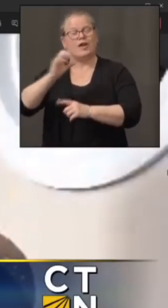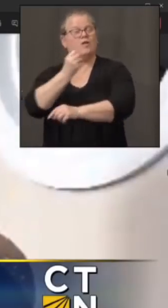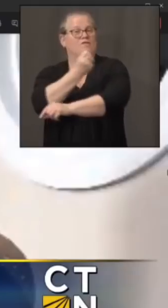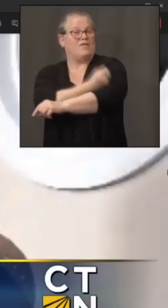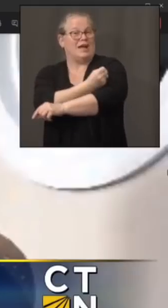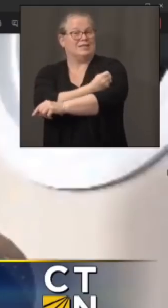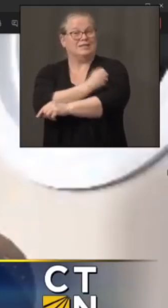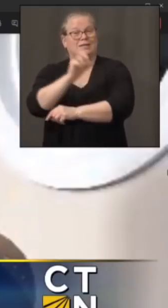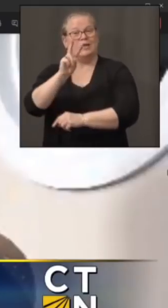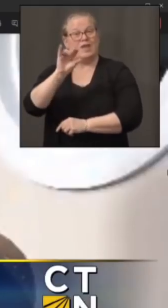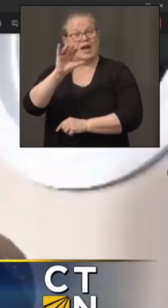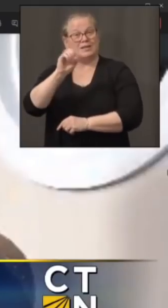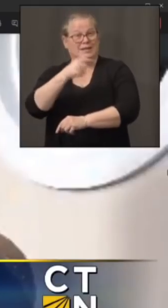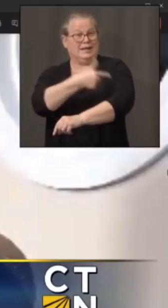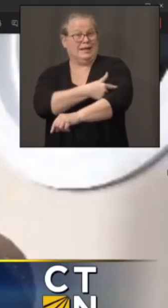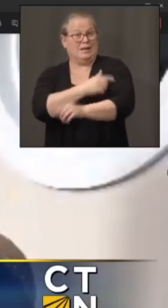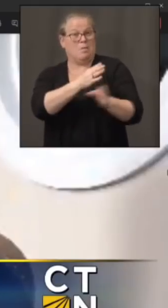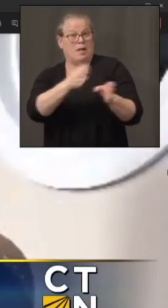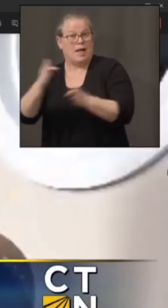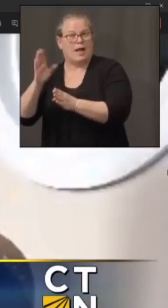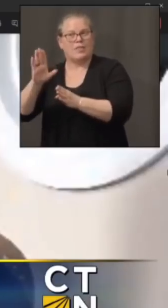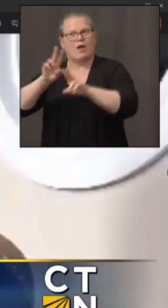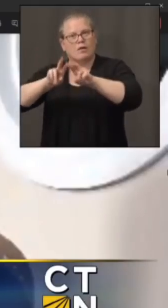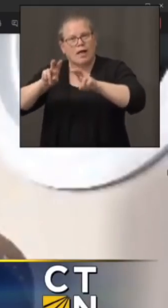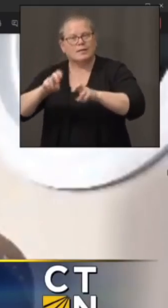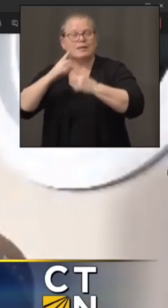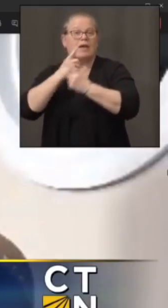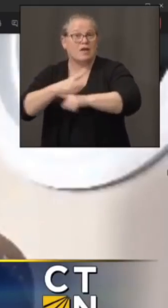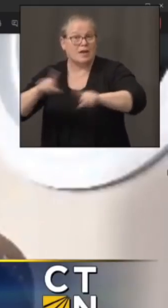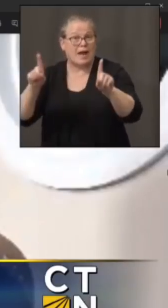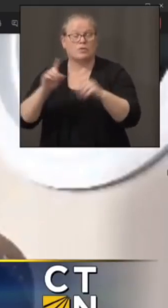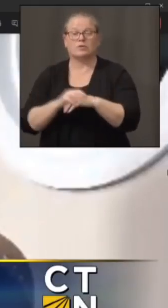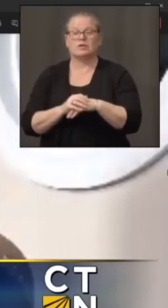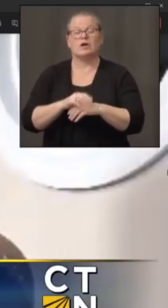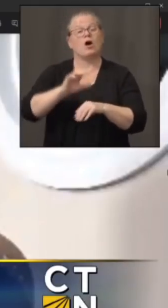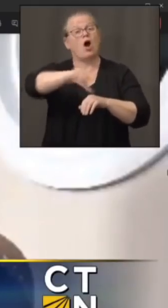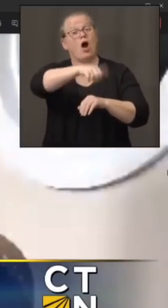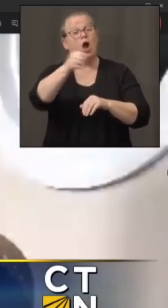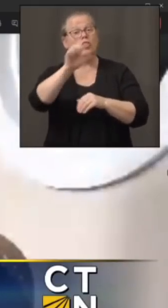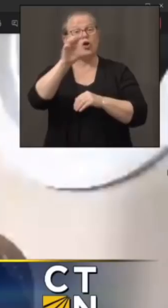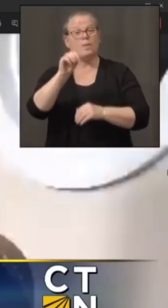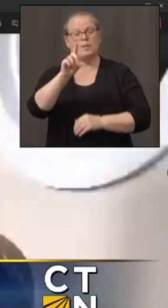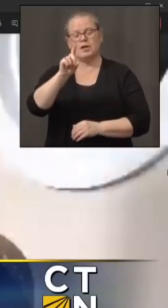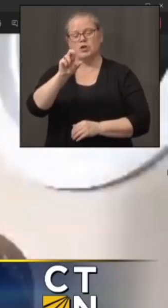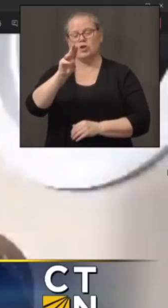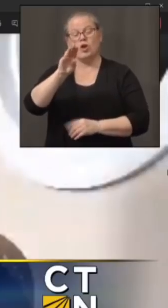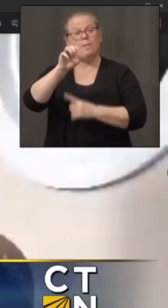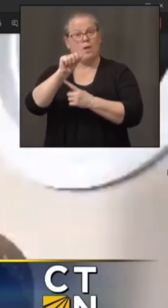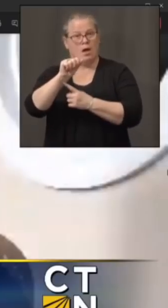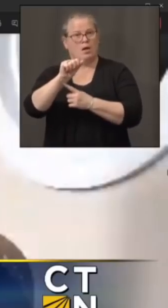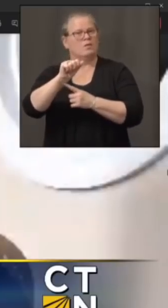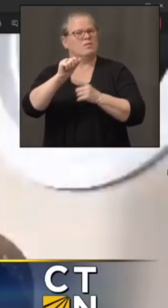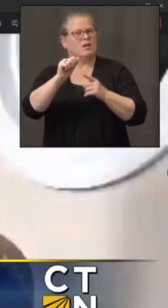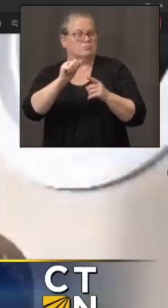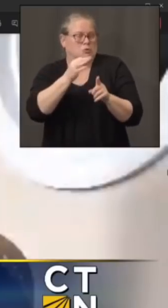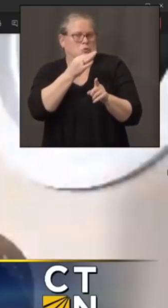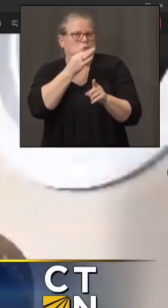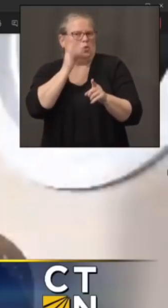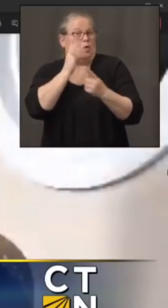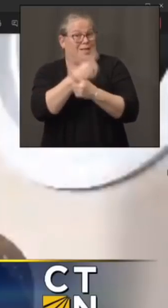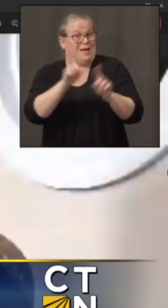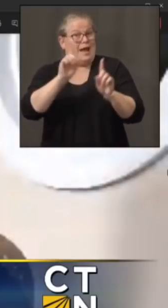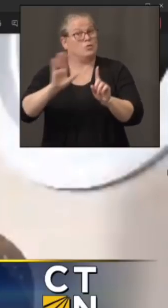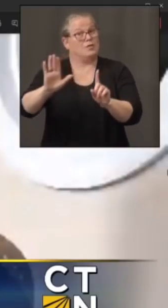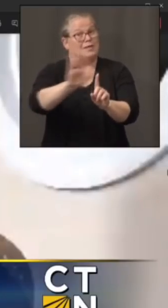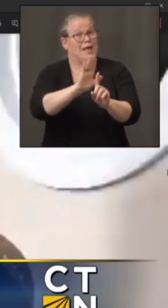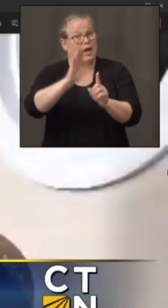their vaccine earlier this week. Moderna, another developer of a vaccine, is set to announce interim data on their vaccine. We've had